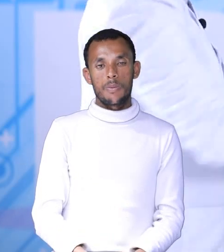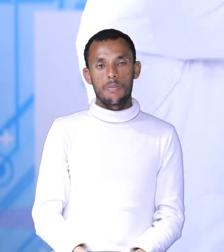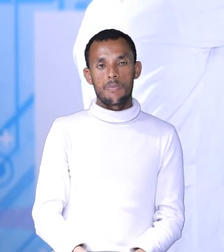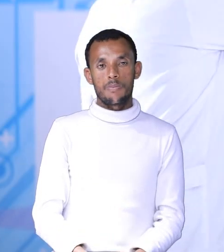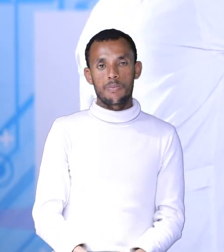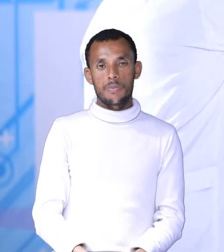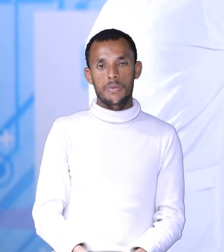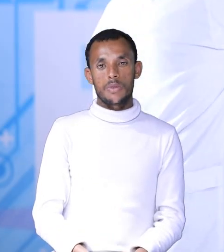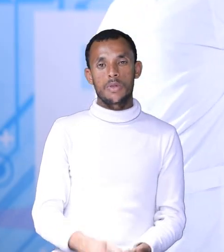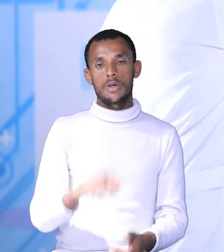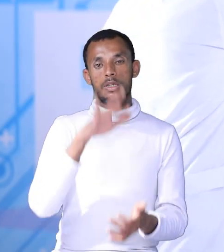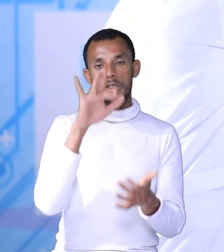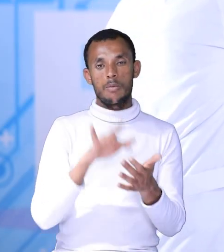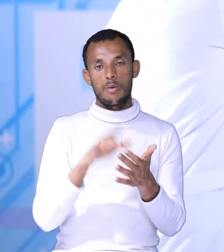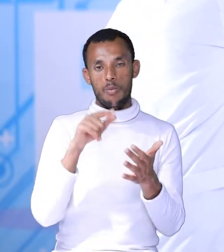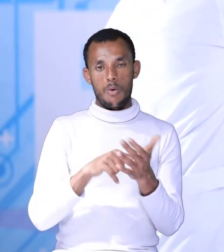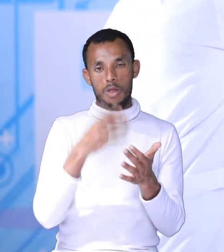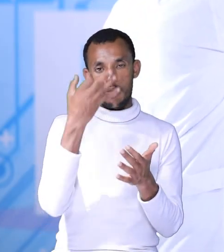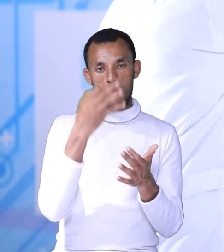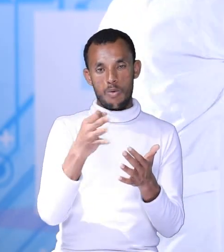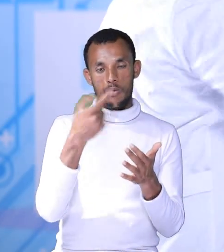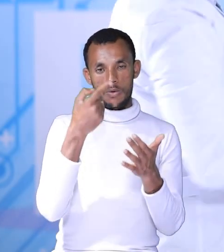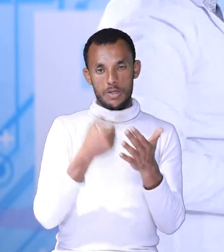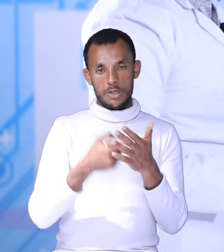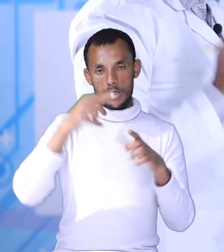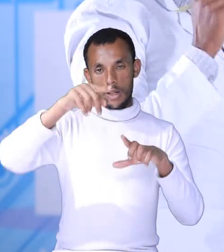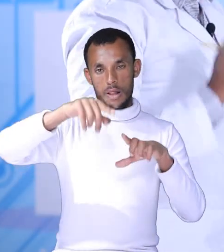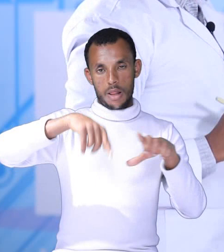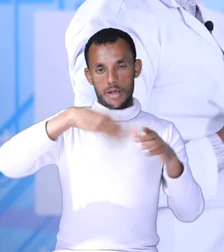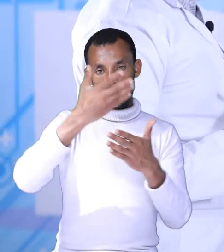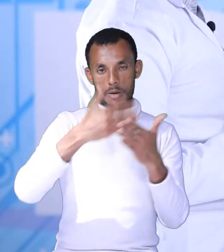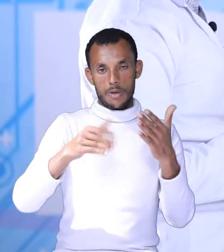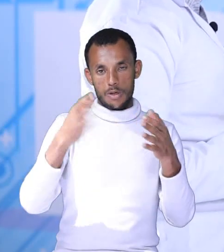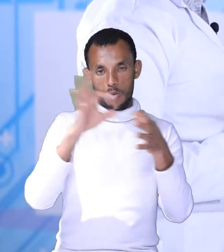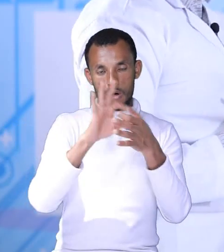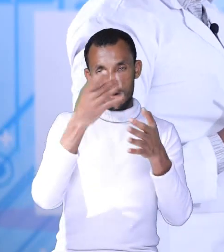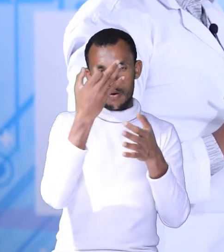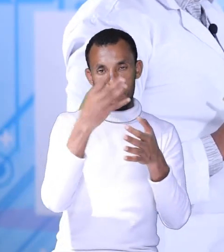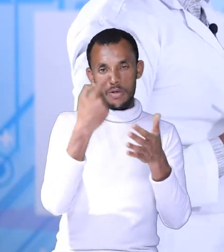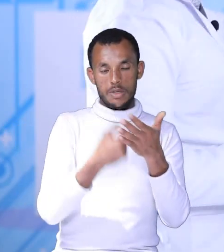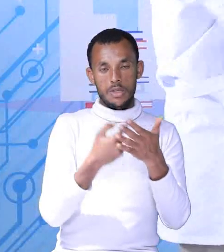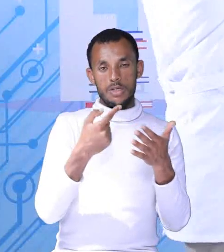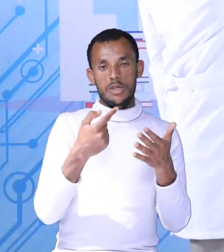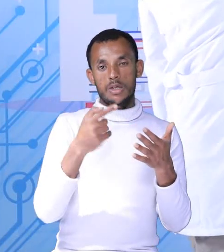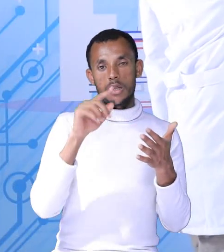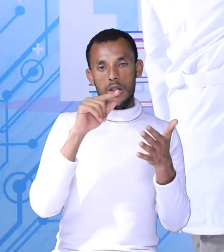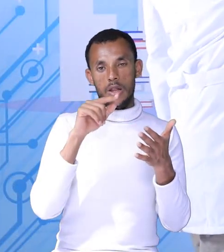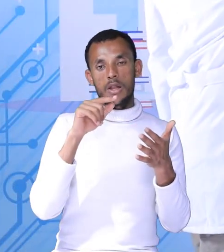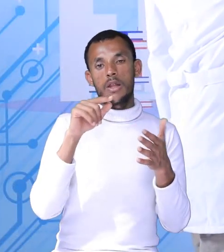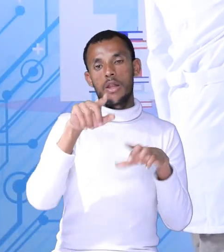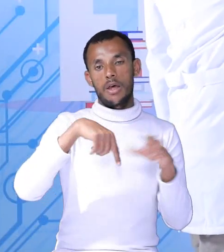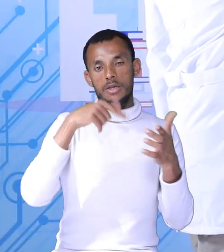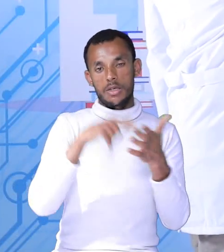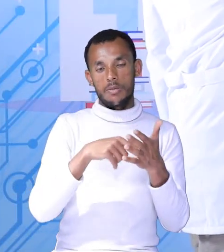So the midpoint of this line segment, the coordinate of the midpoint of this line segment